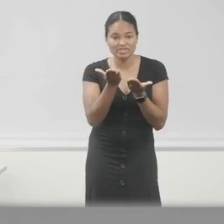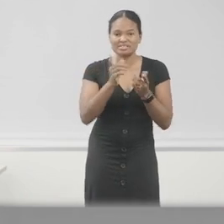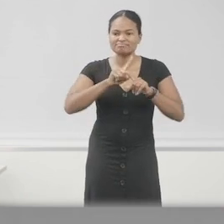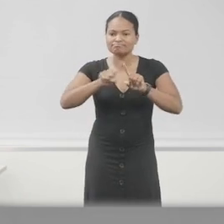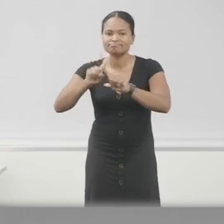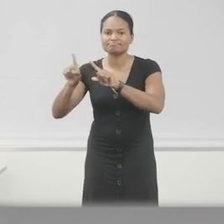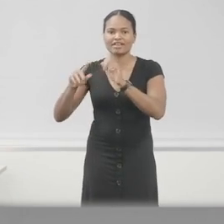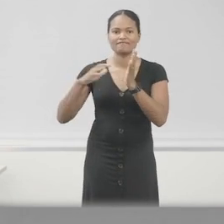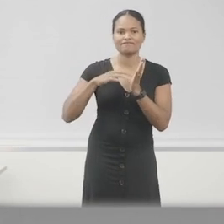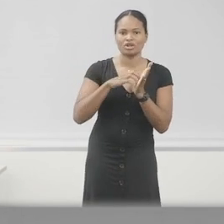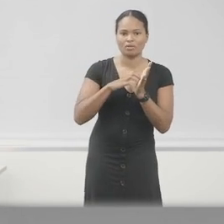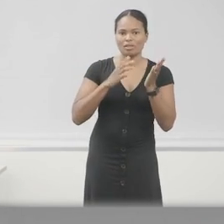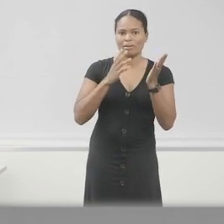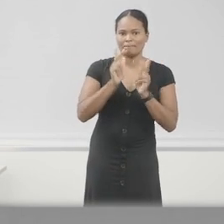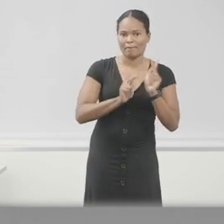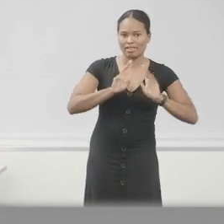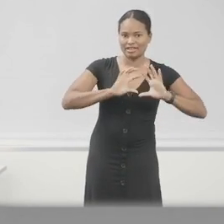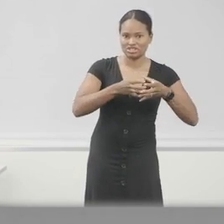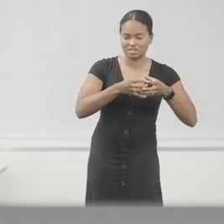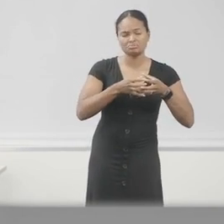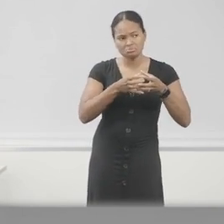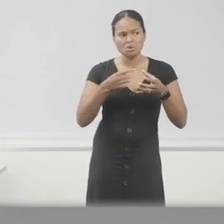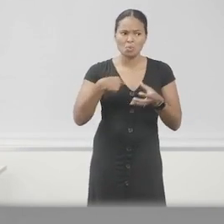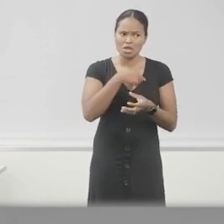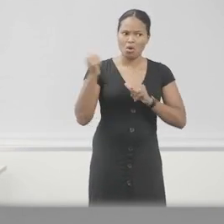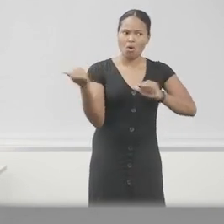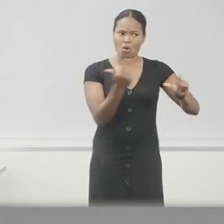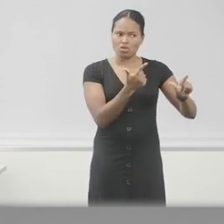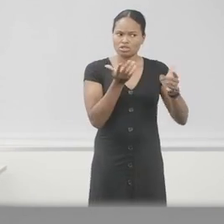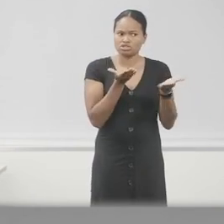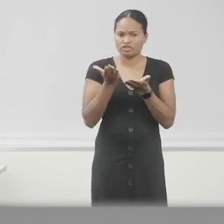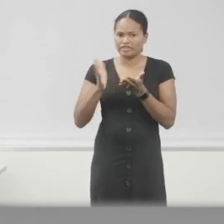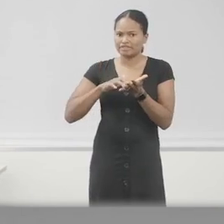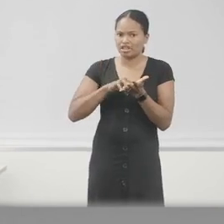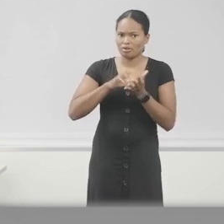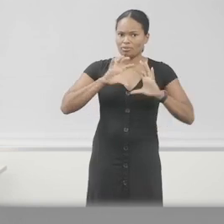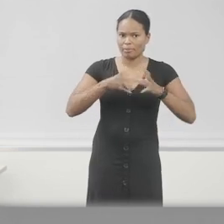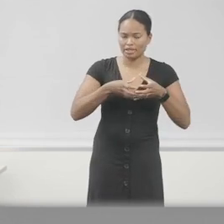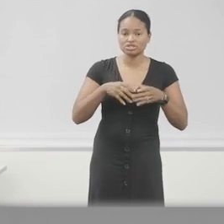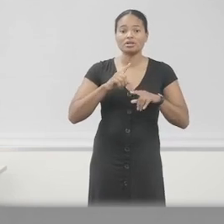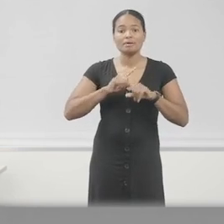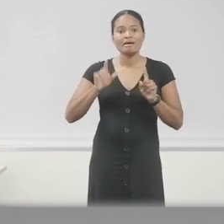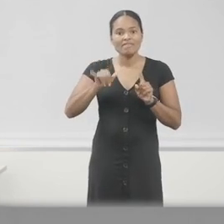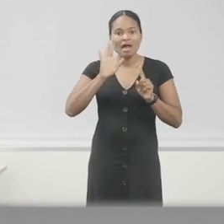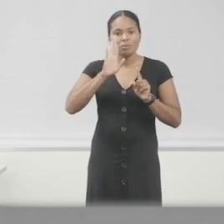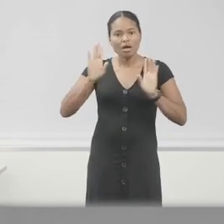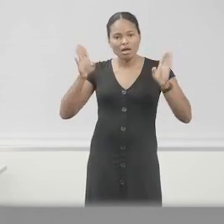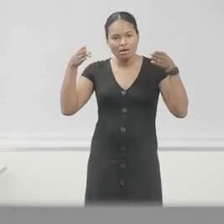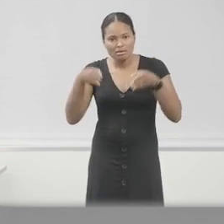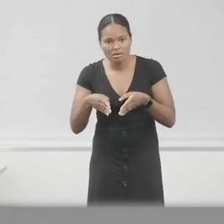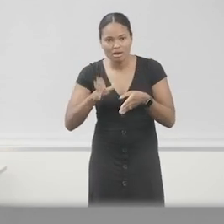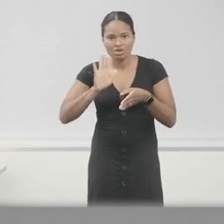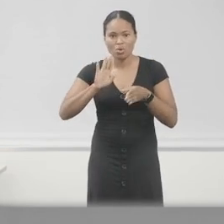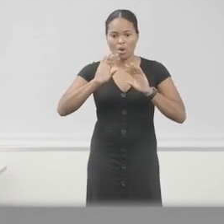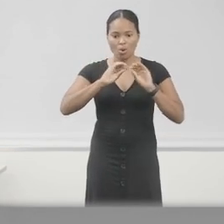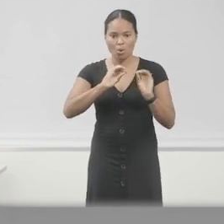which in some sense we kind of all do. It's going to make you want to really put some more focus on your organization's